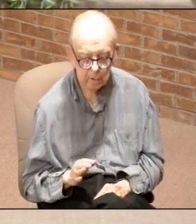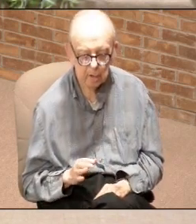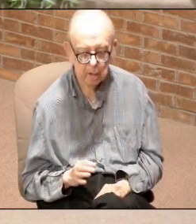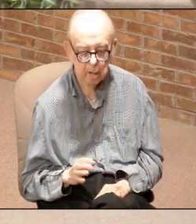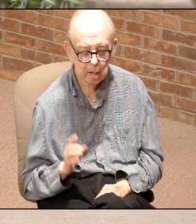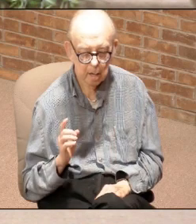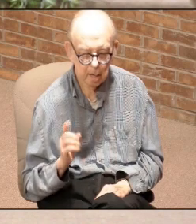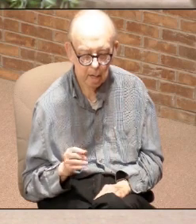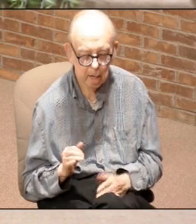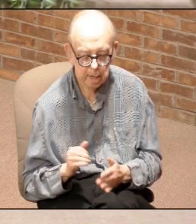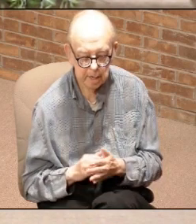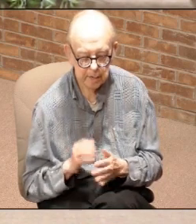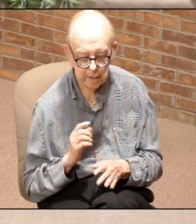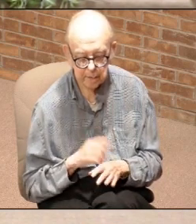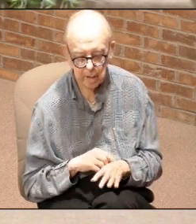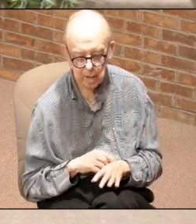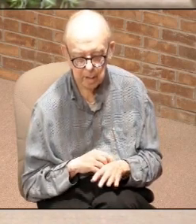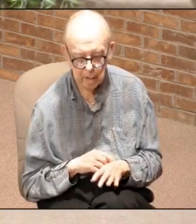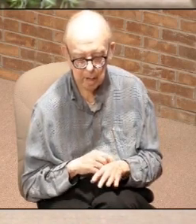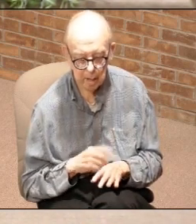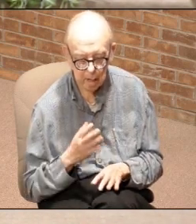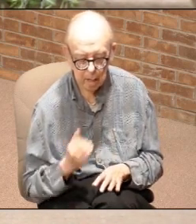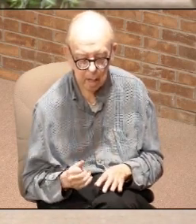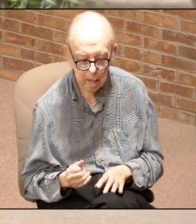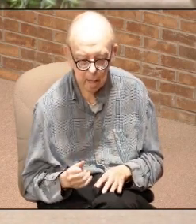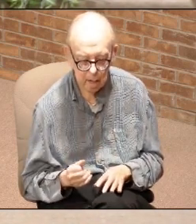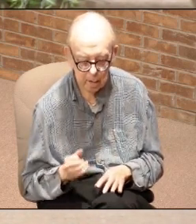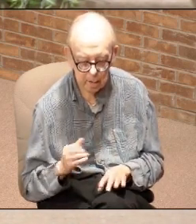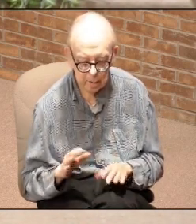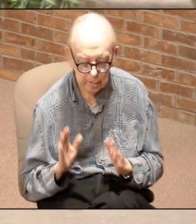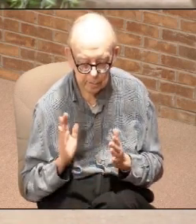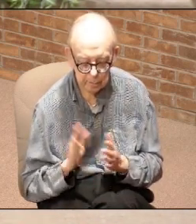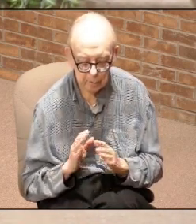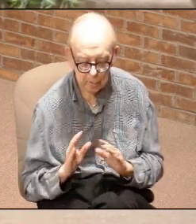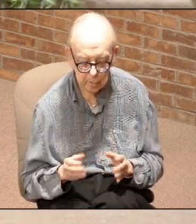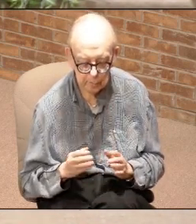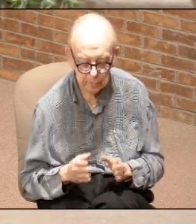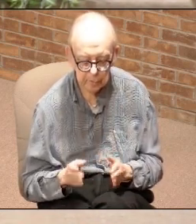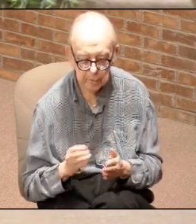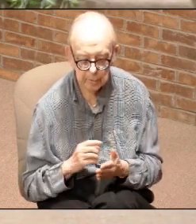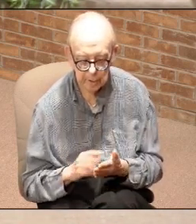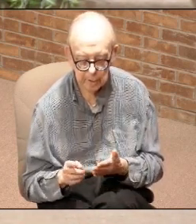i need that time that's why i do small groups during the week